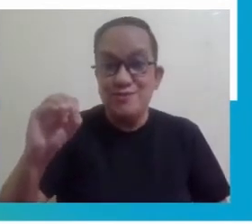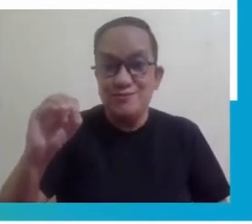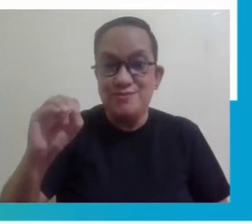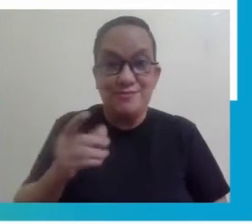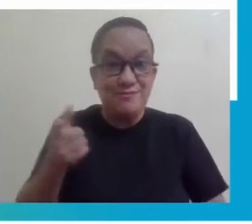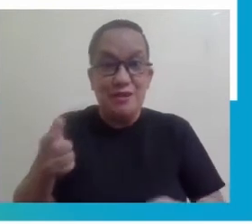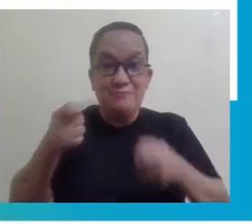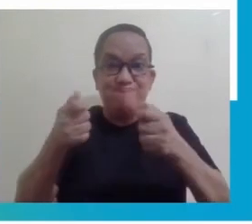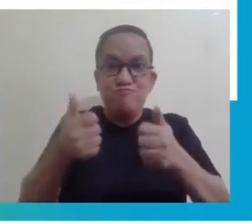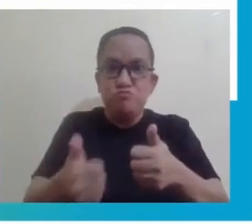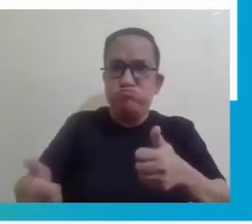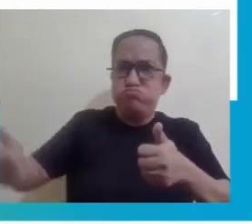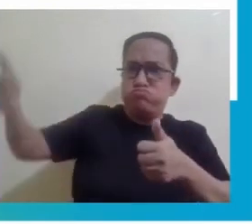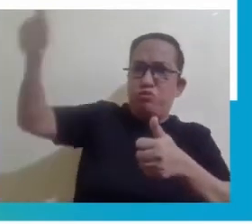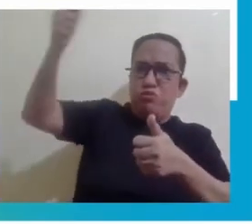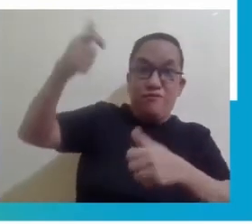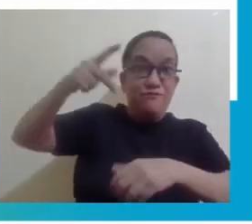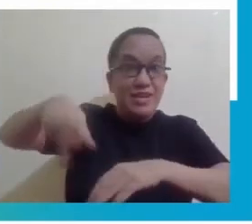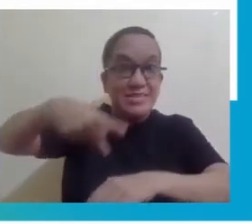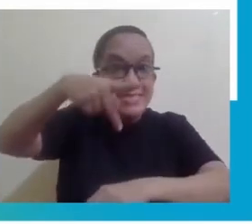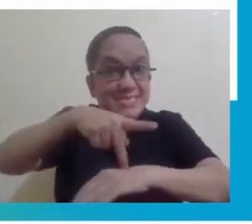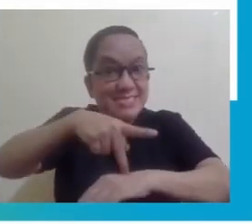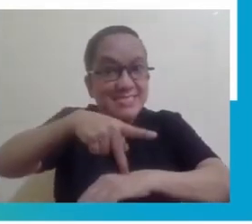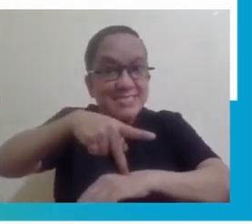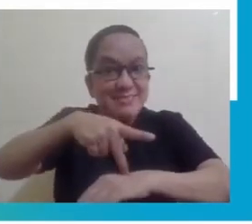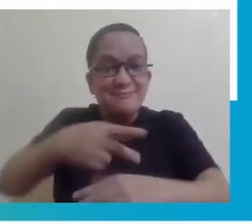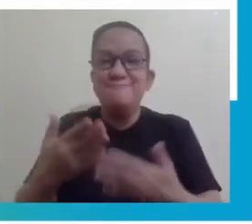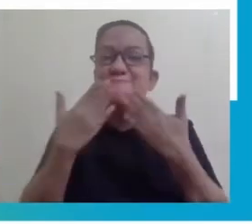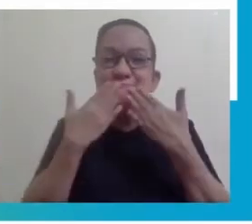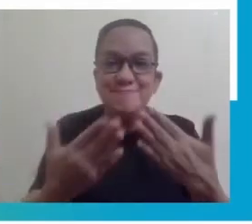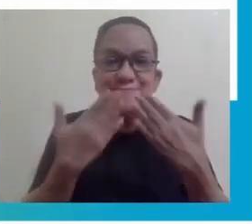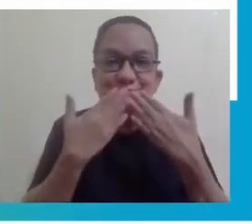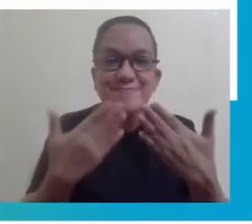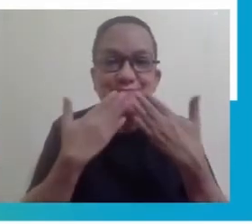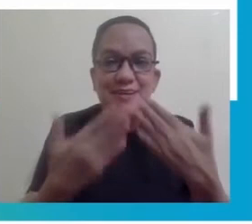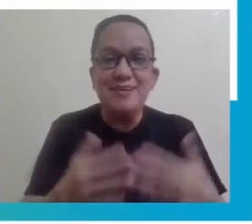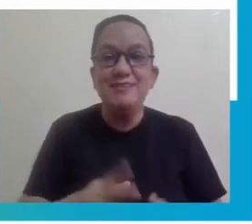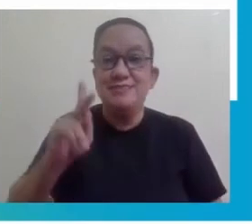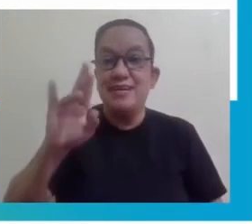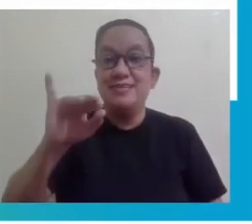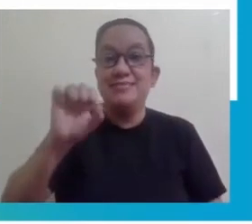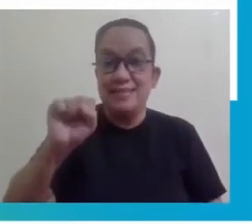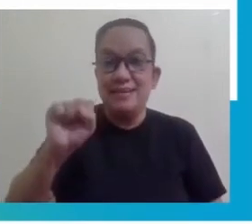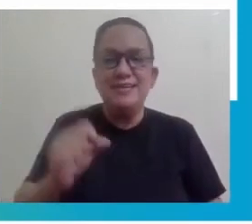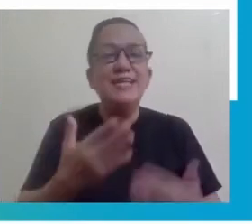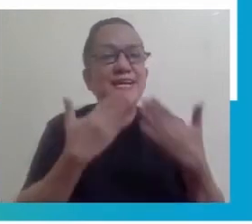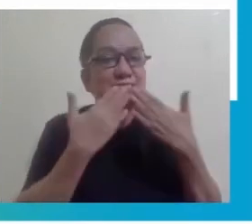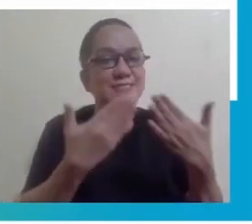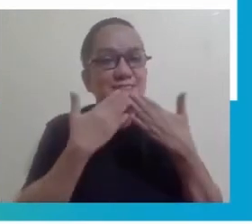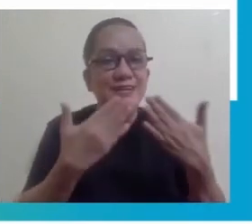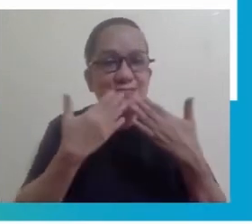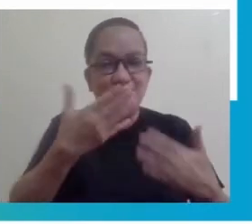Catherine, please. Thank you very much, Chris. Thank you and good afternoon, President Masa. The BBF celebrated a